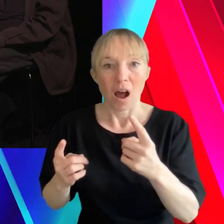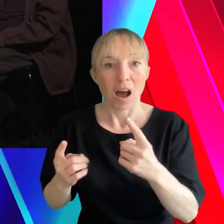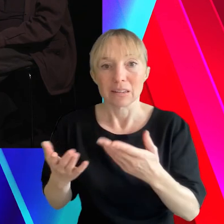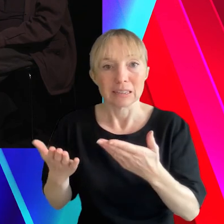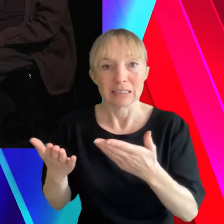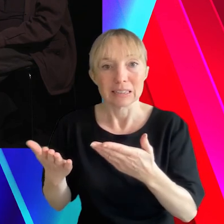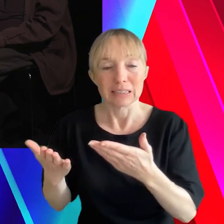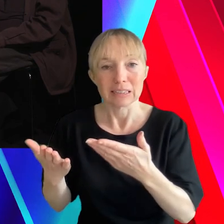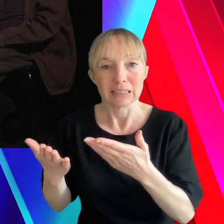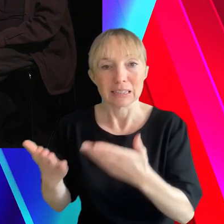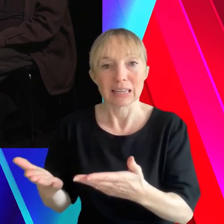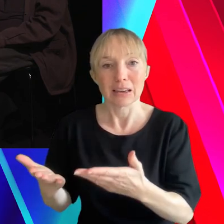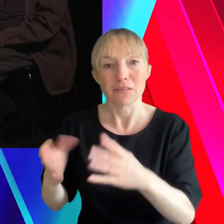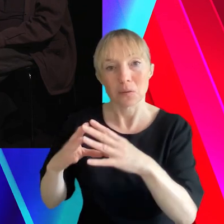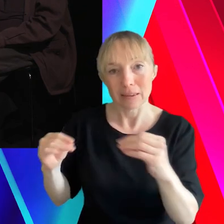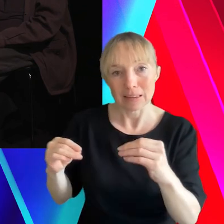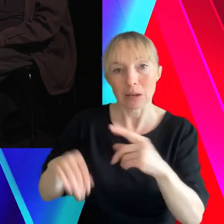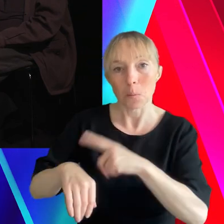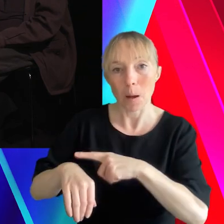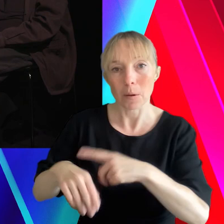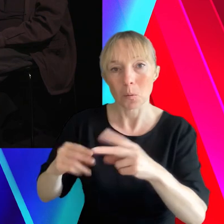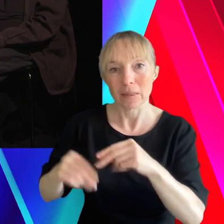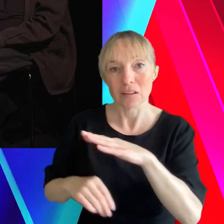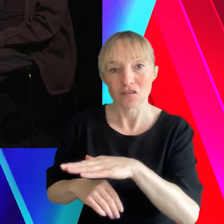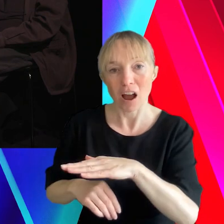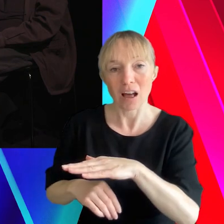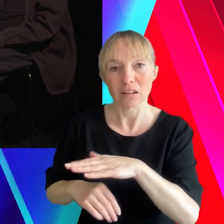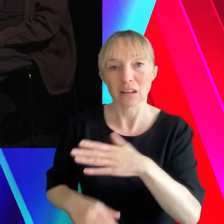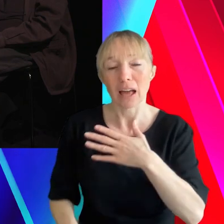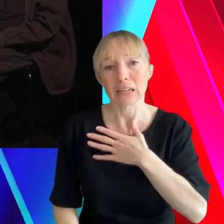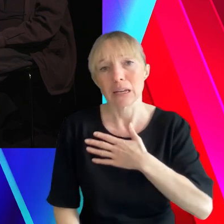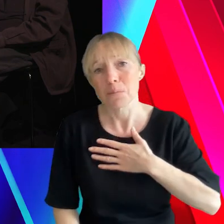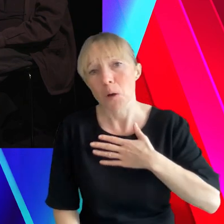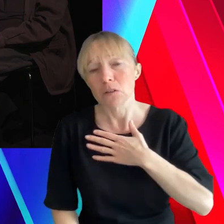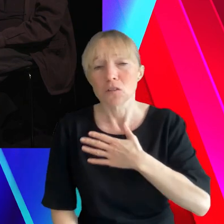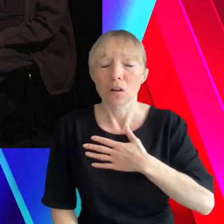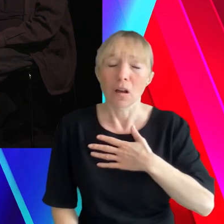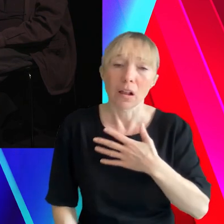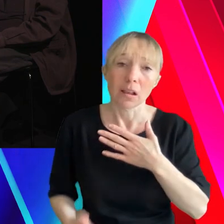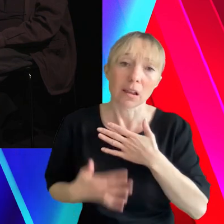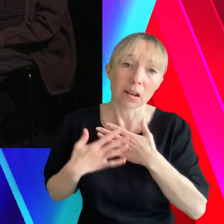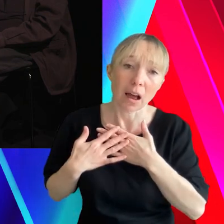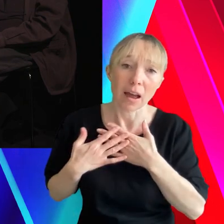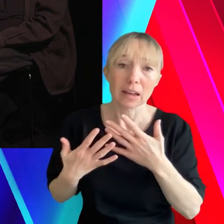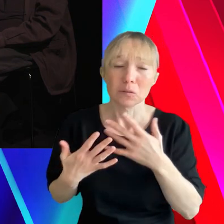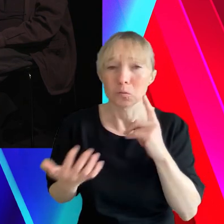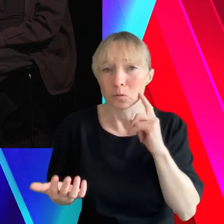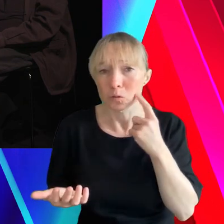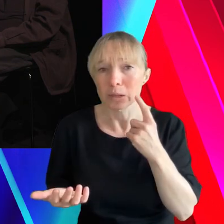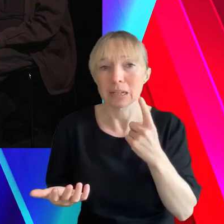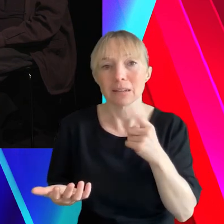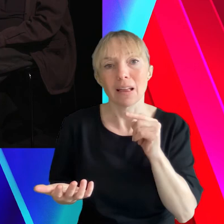giving to the scene or to the moment with this child is very sentimental aspect because that's the